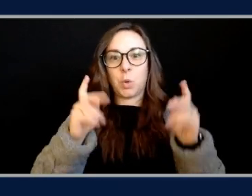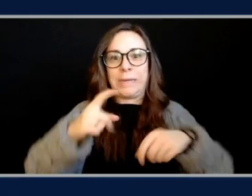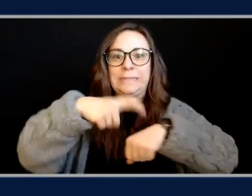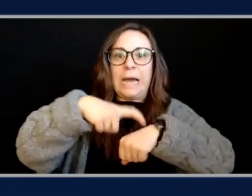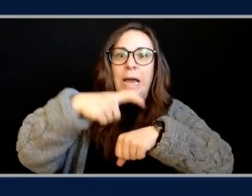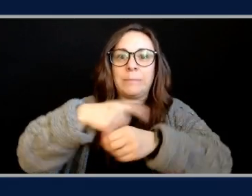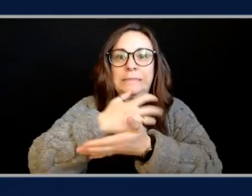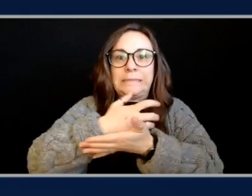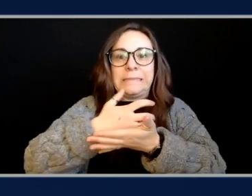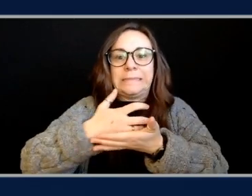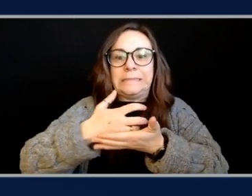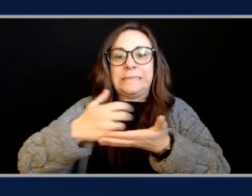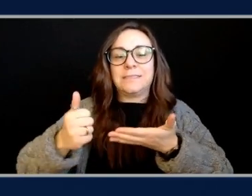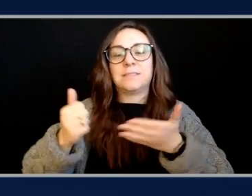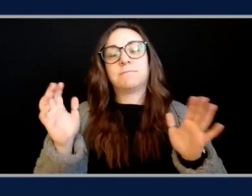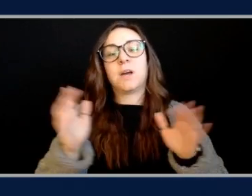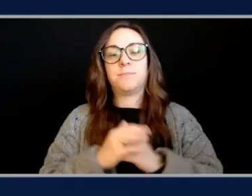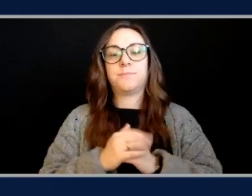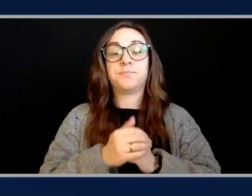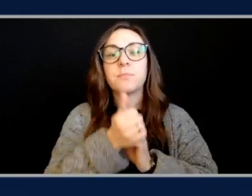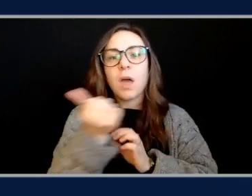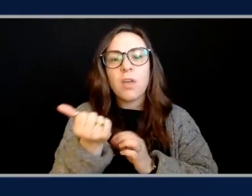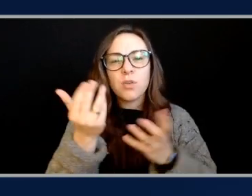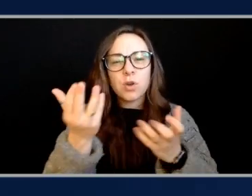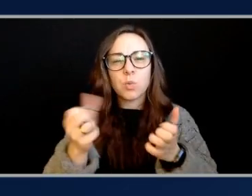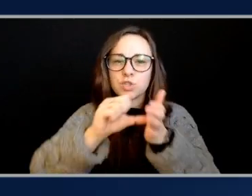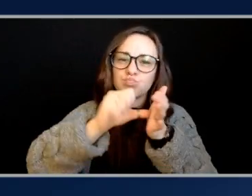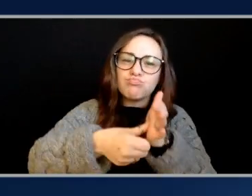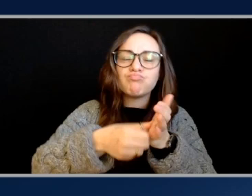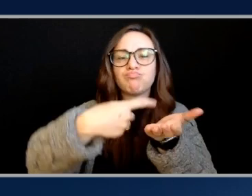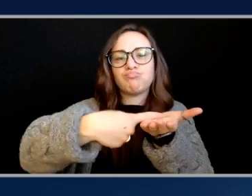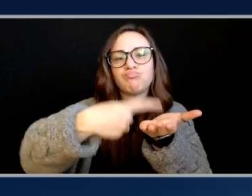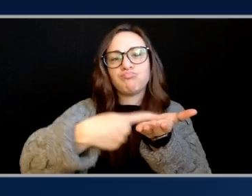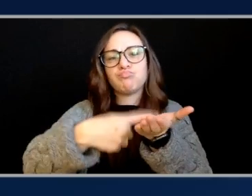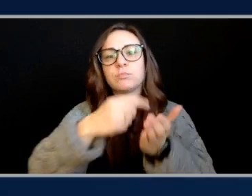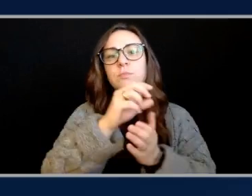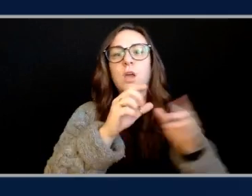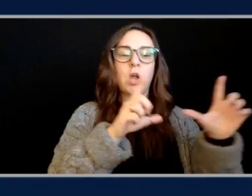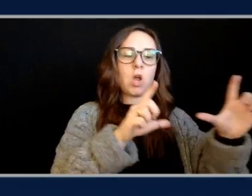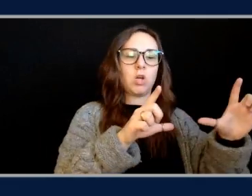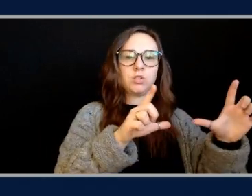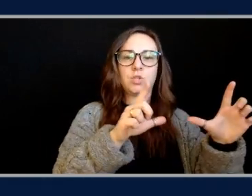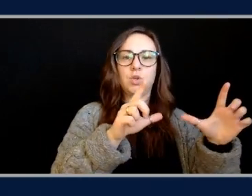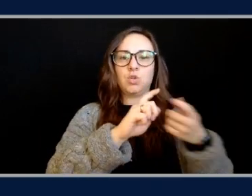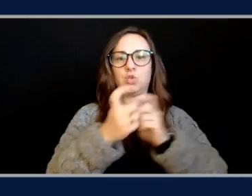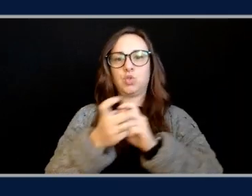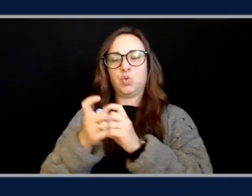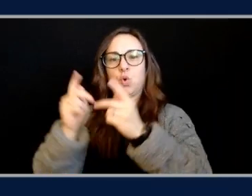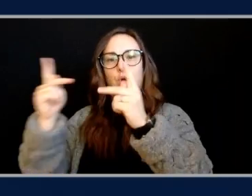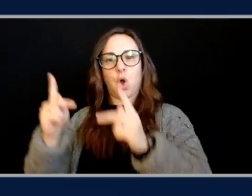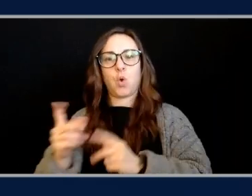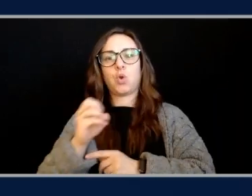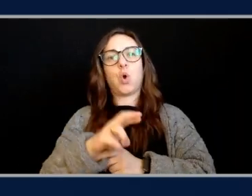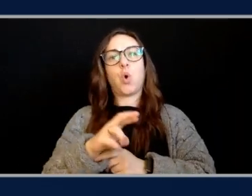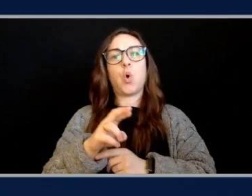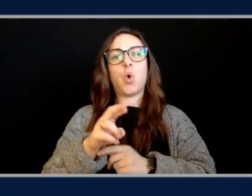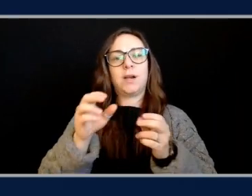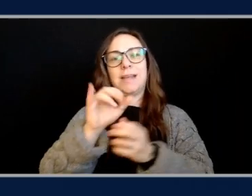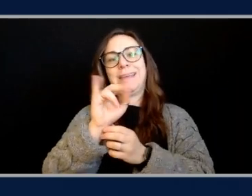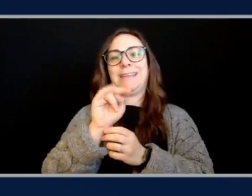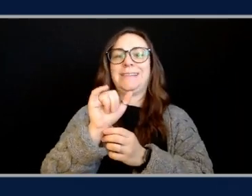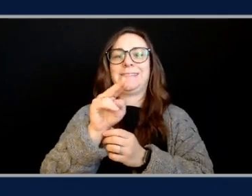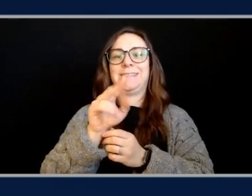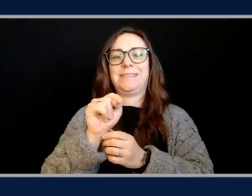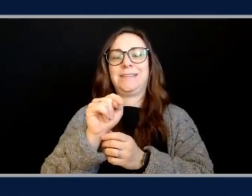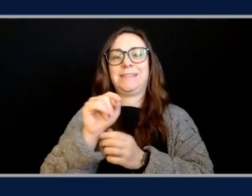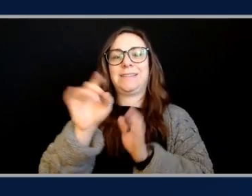James, here, but is there any other things that we want to highlight about either console to code or the instance selection that we have added in? Yeah, I think that the instance